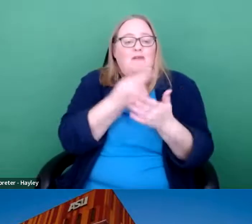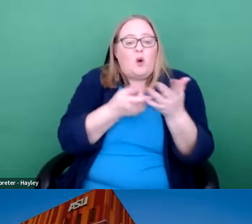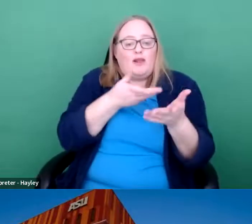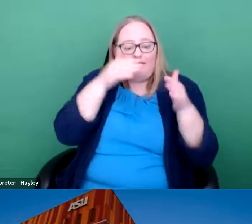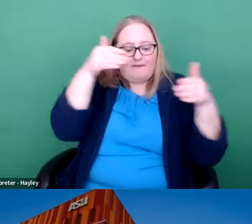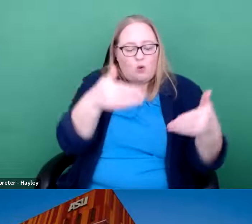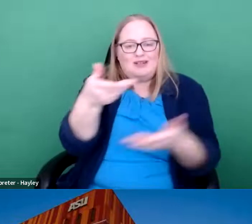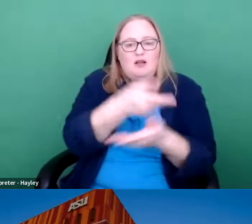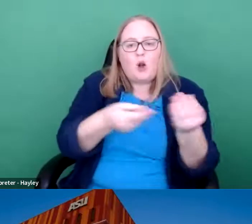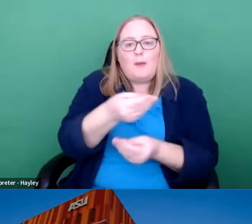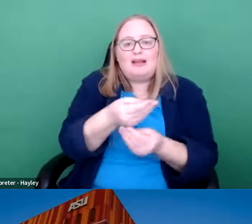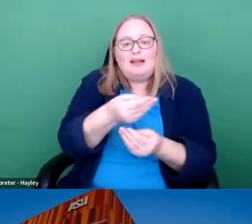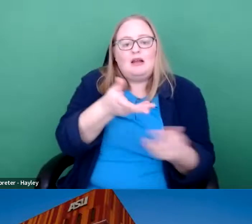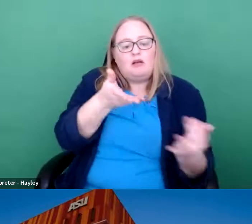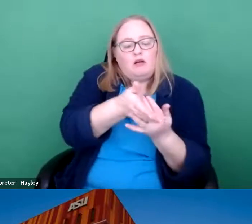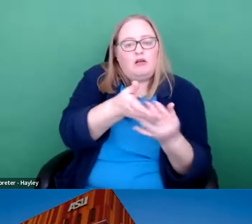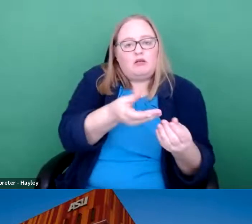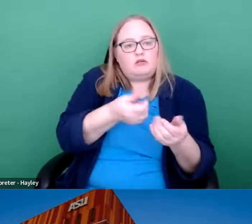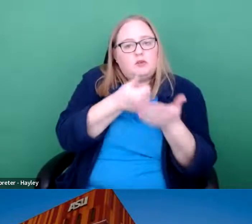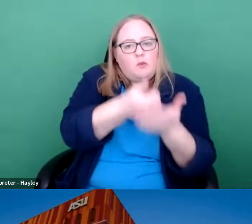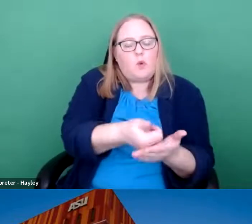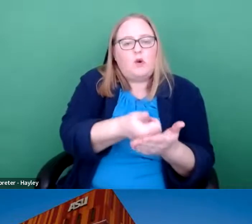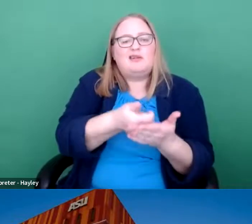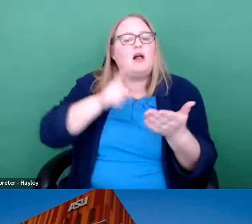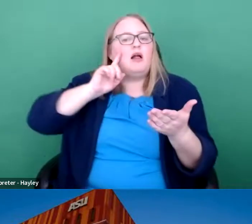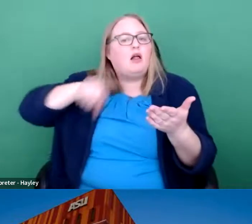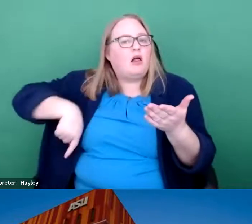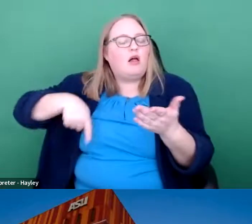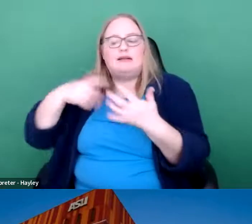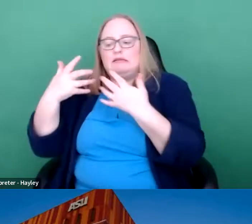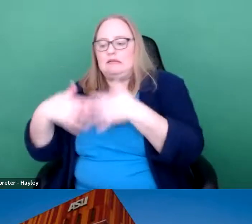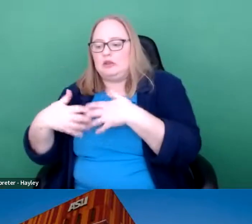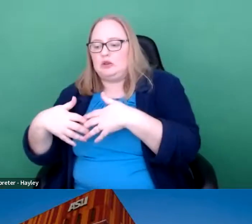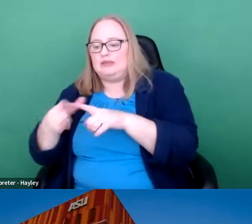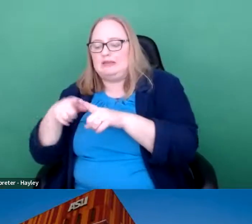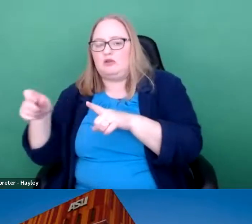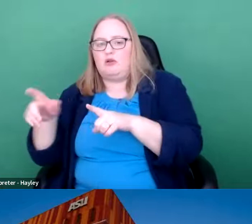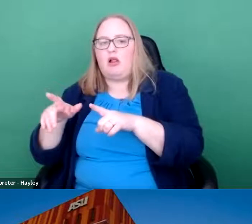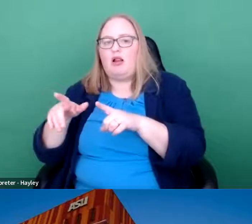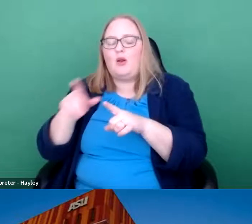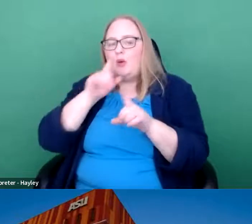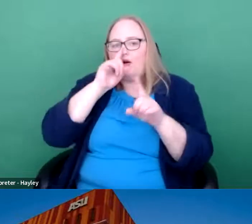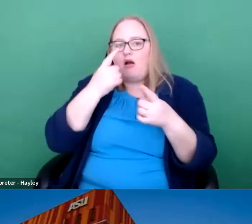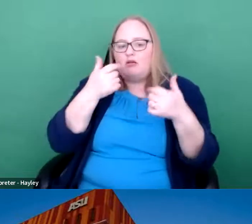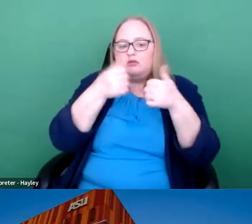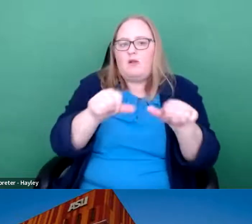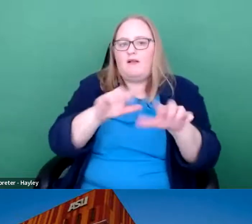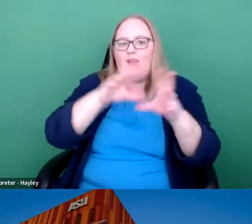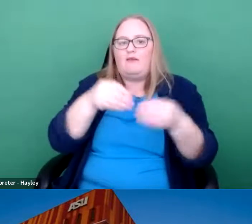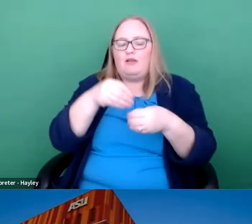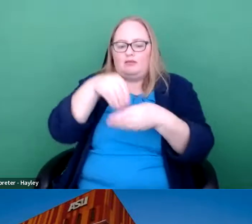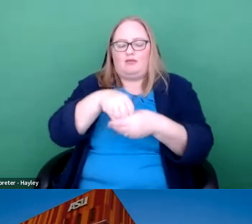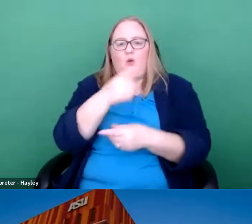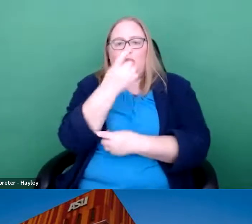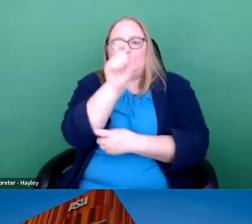ignoring the digital part, right? So that kind of cumulative nature of both the social